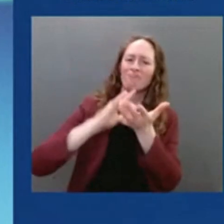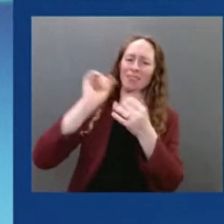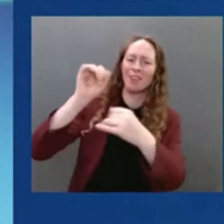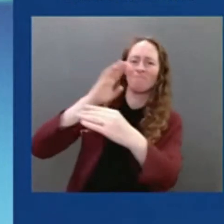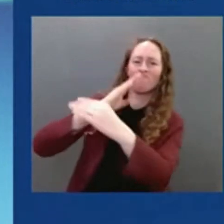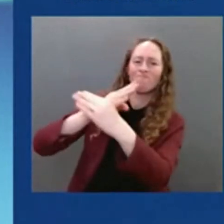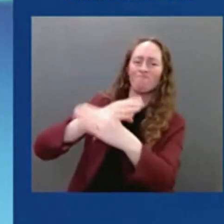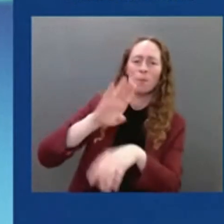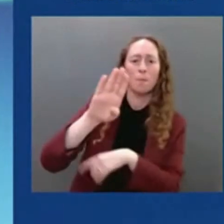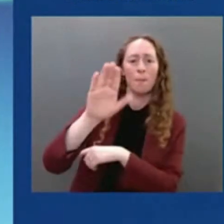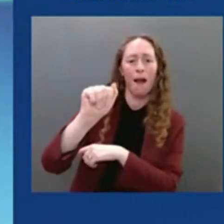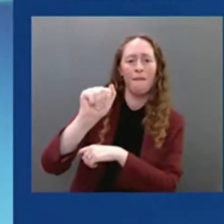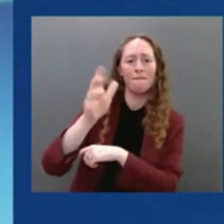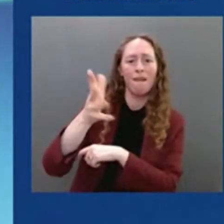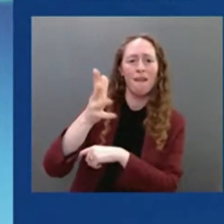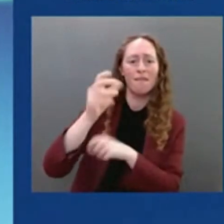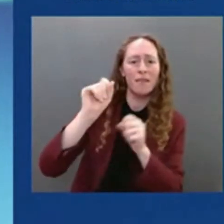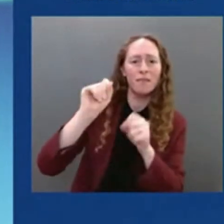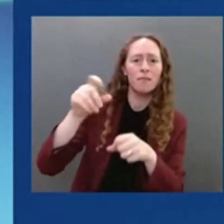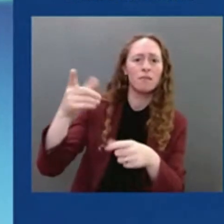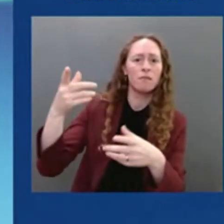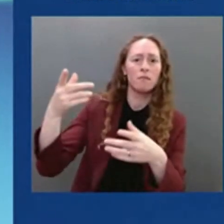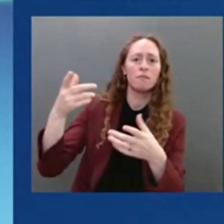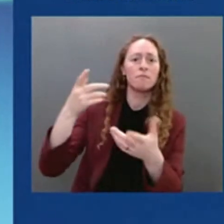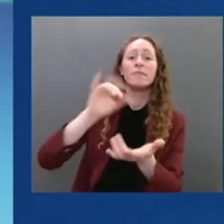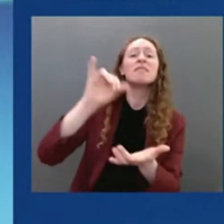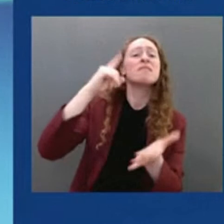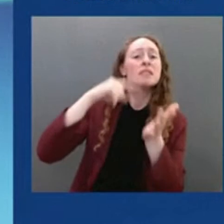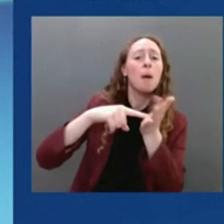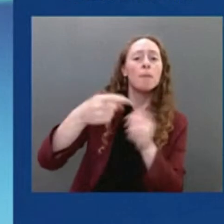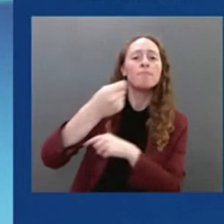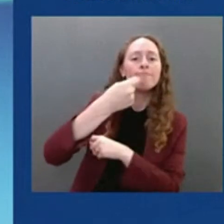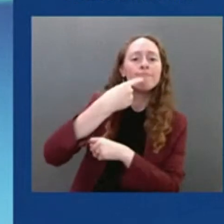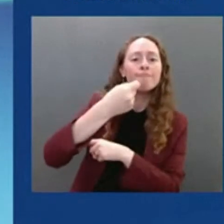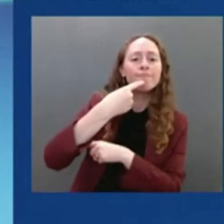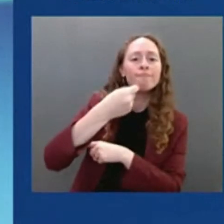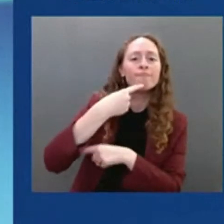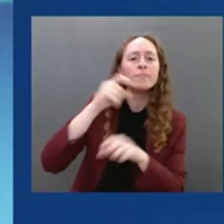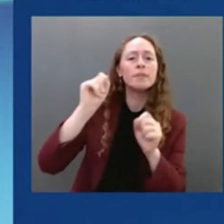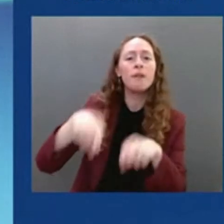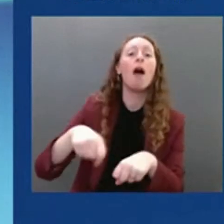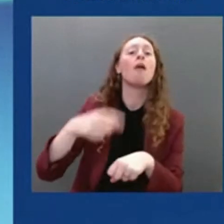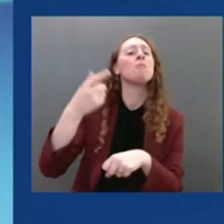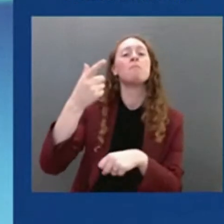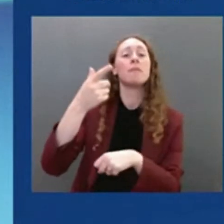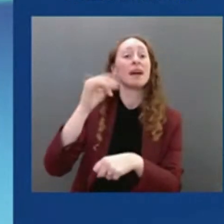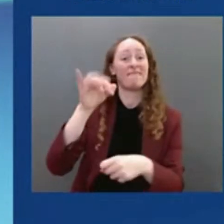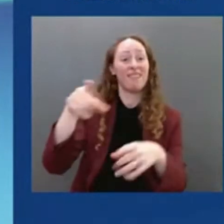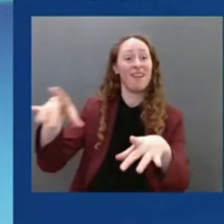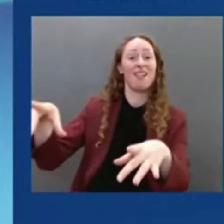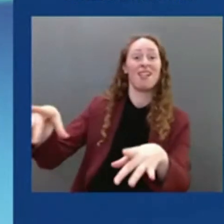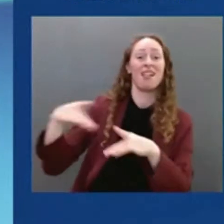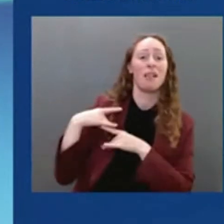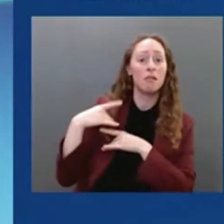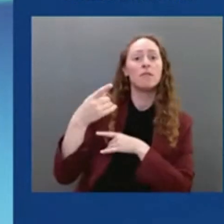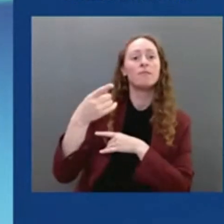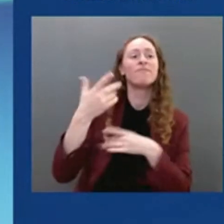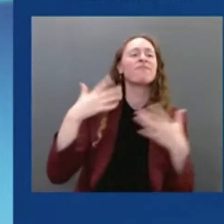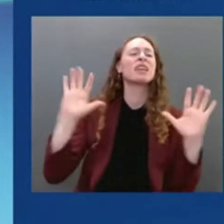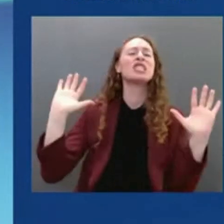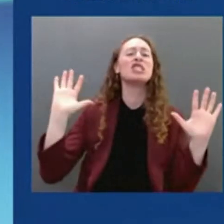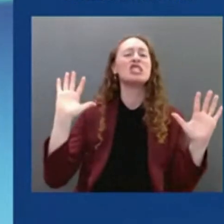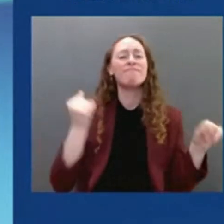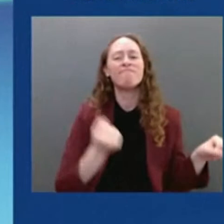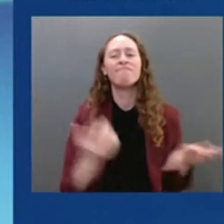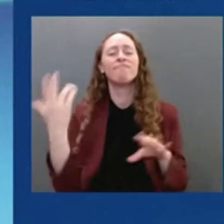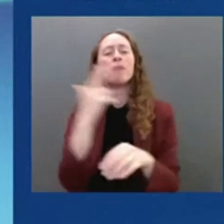of hospitalizations and death by 90%. We have worked very hard to acquire more of these pills